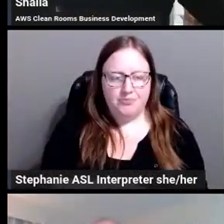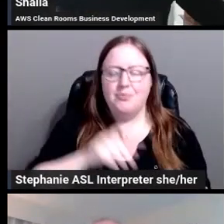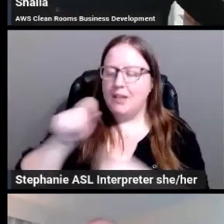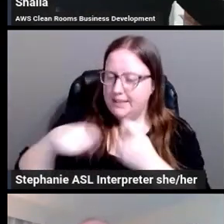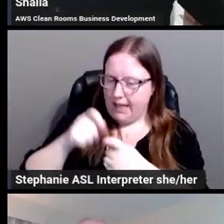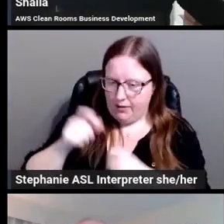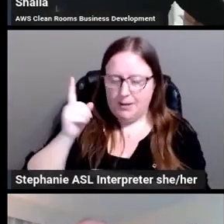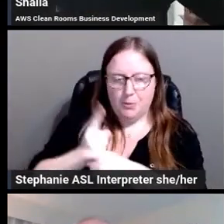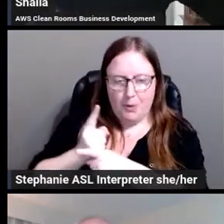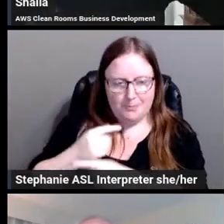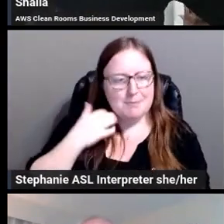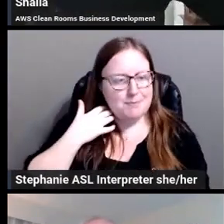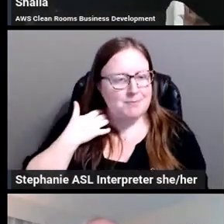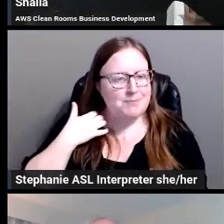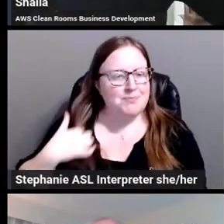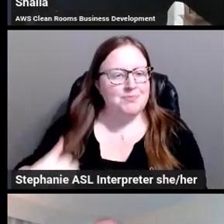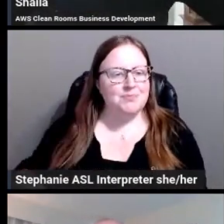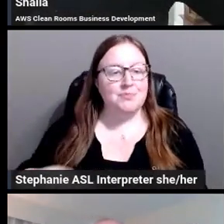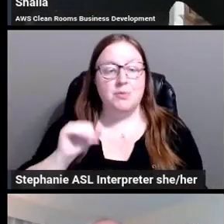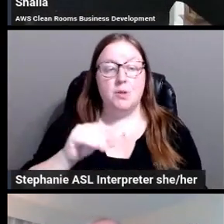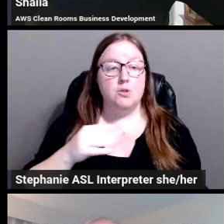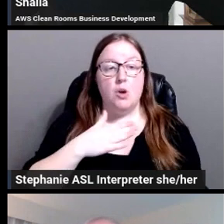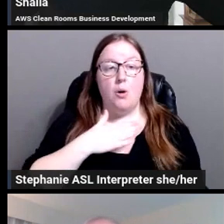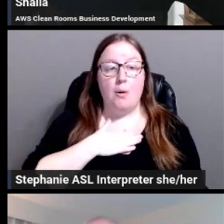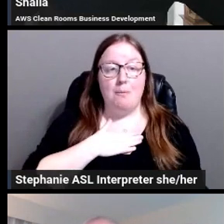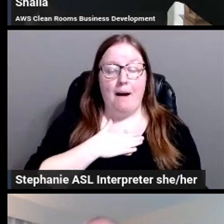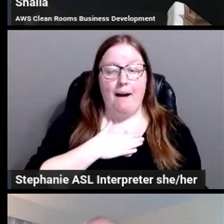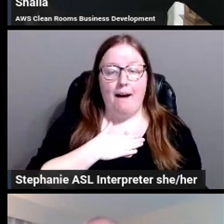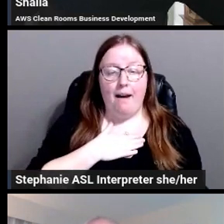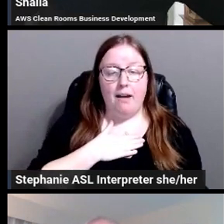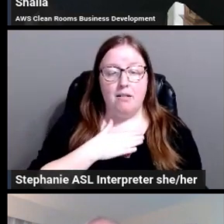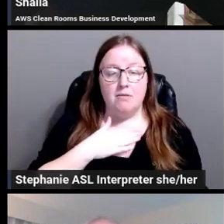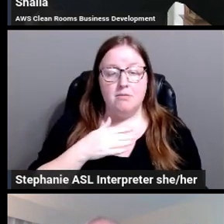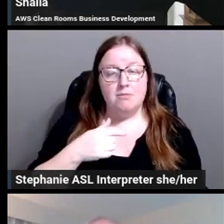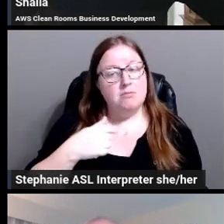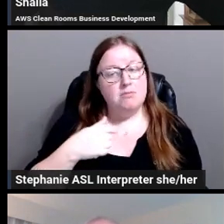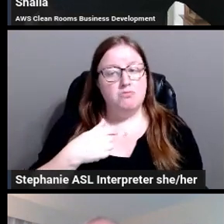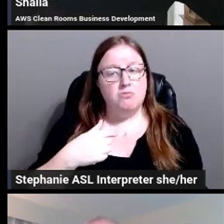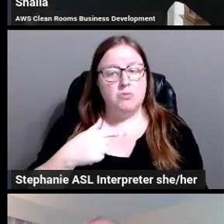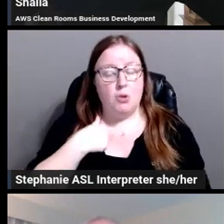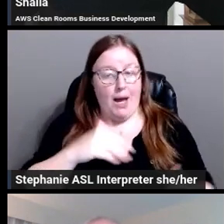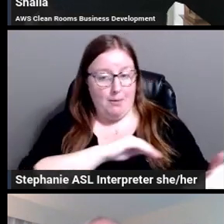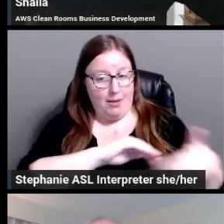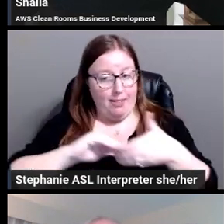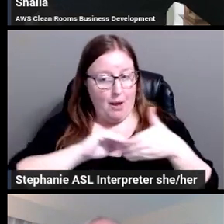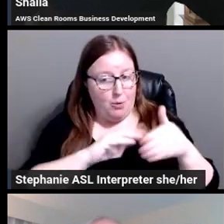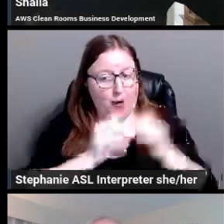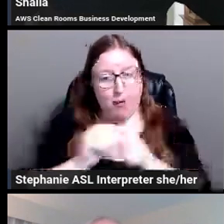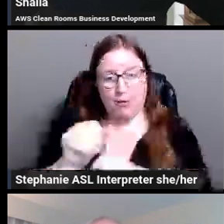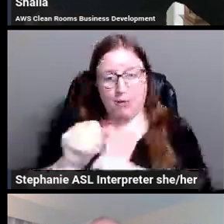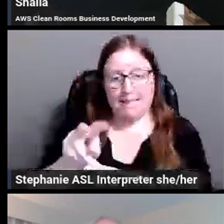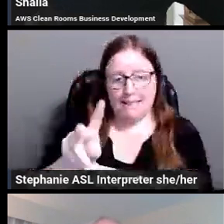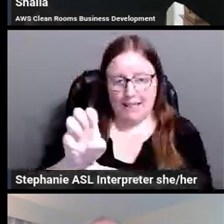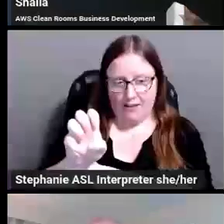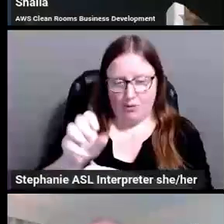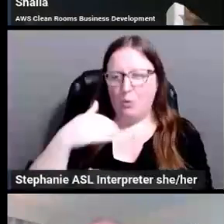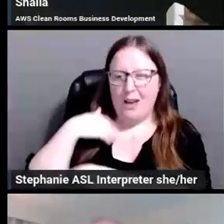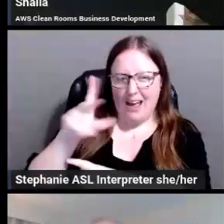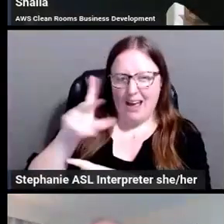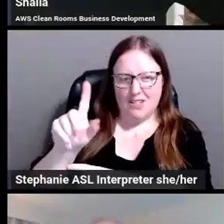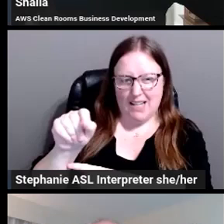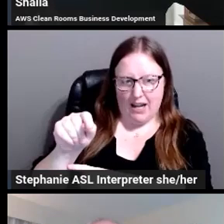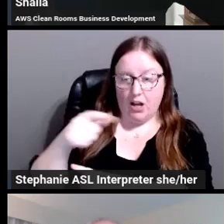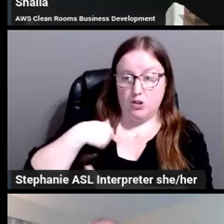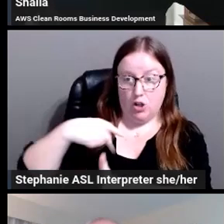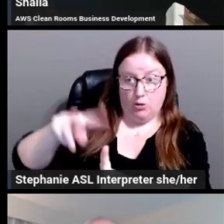Exactly. Okay. So am I like designating, let's say I'm collaborating with Steve on some data, and I'm designating